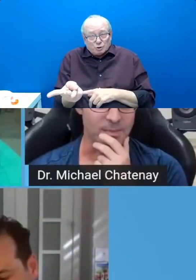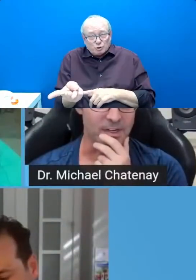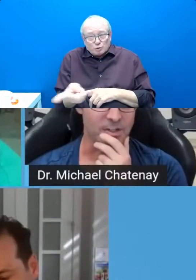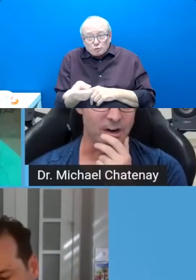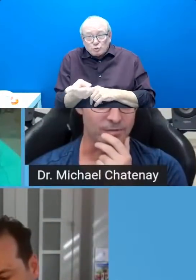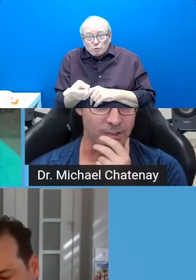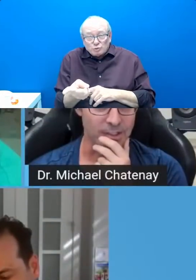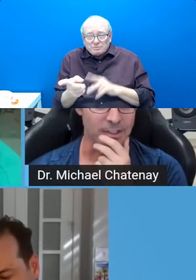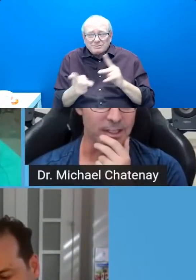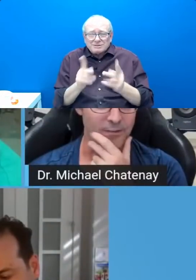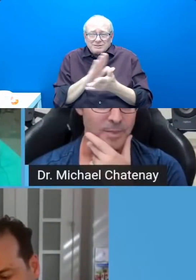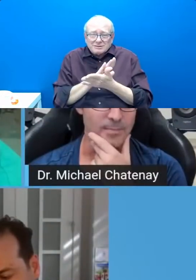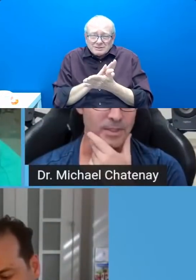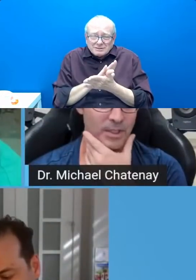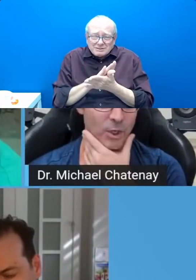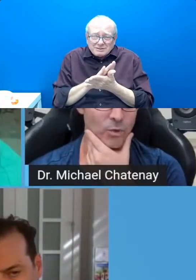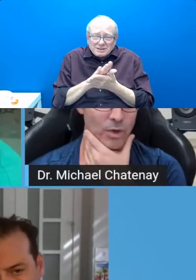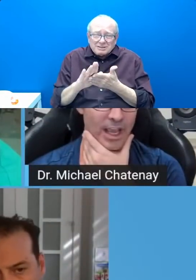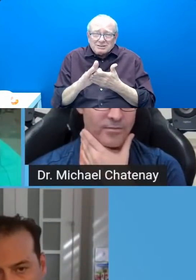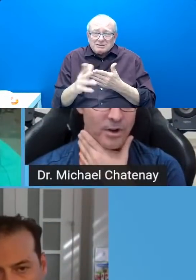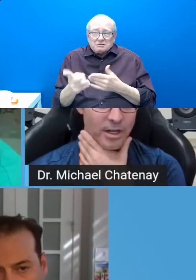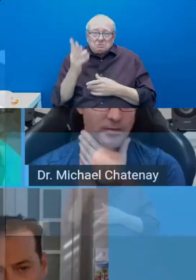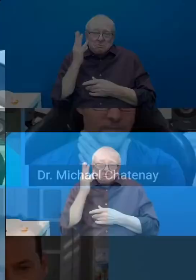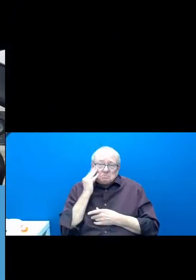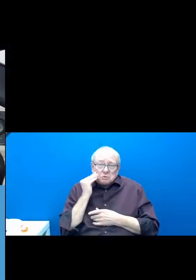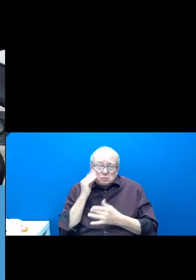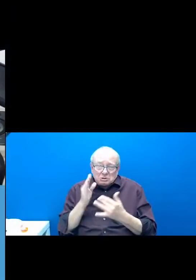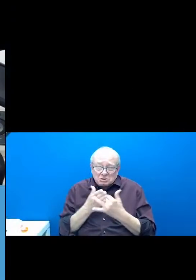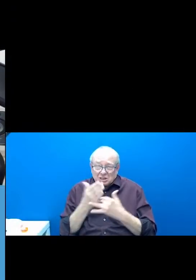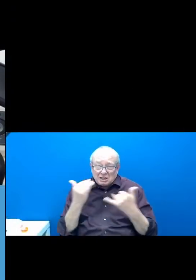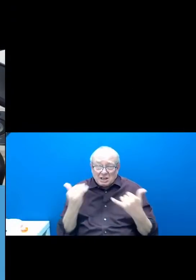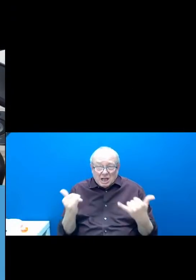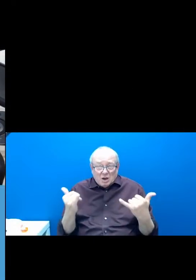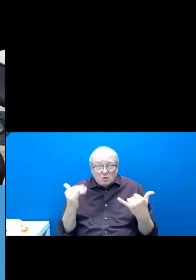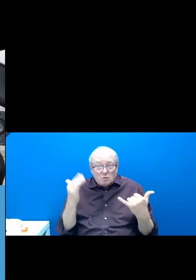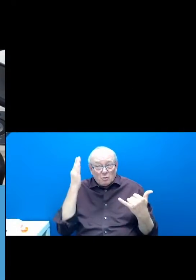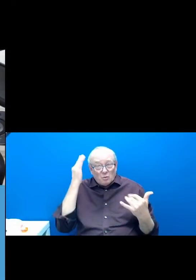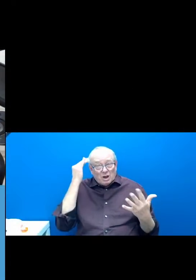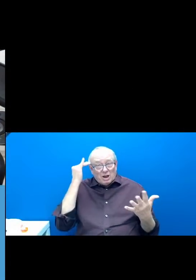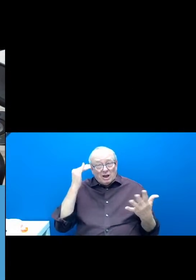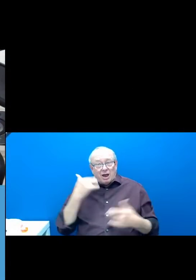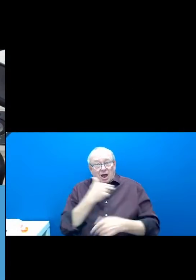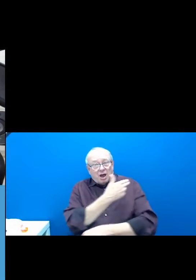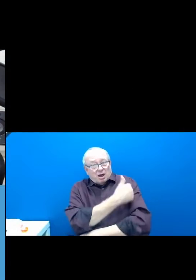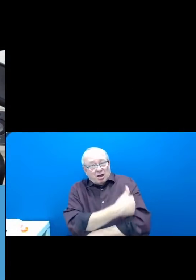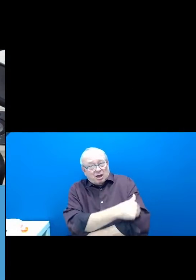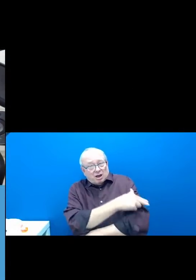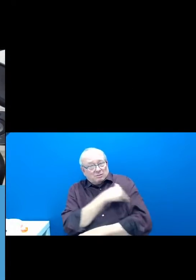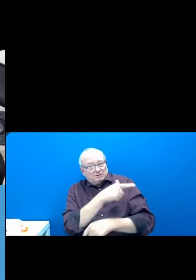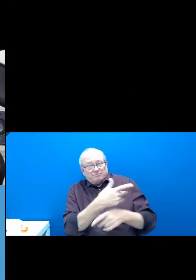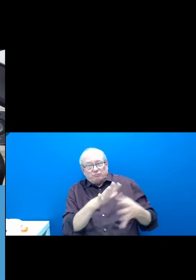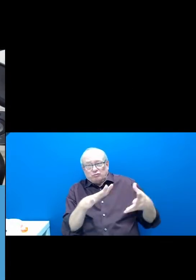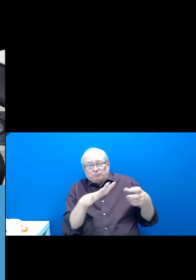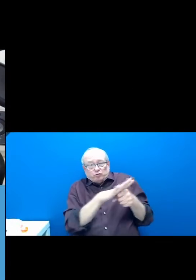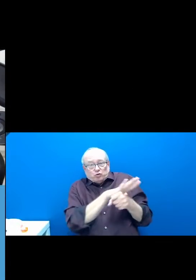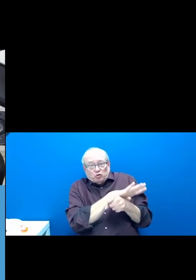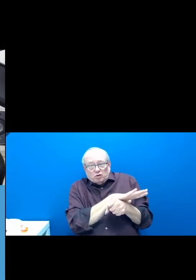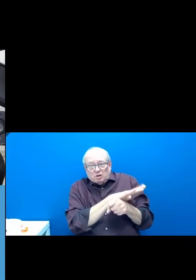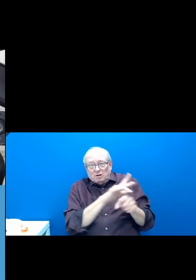our hospitals are full of people who have not gotten vaccinated. And if everybody had gotten